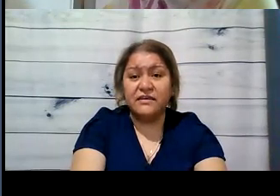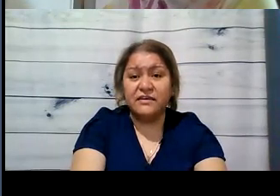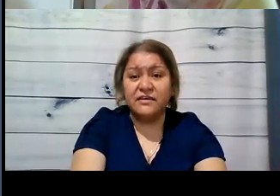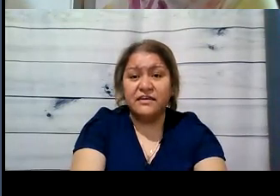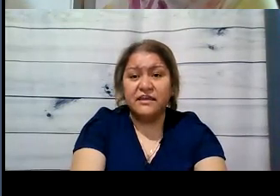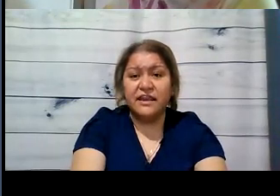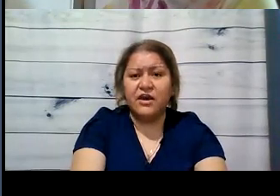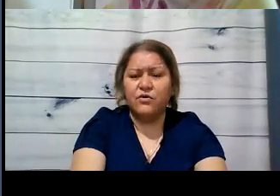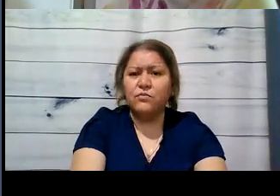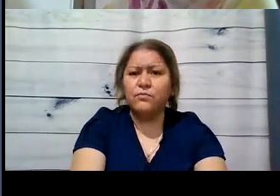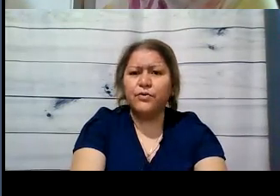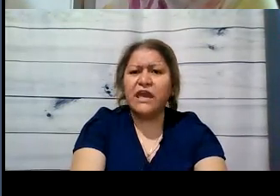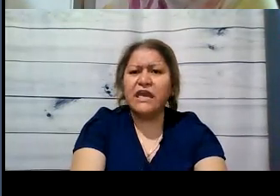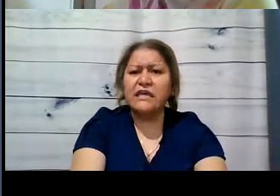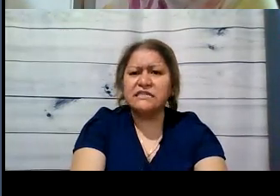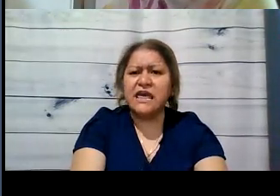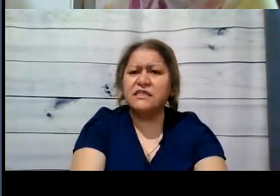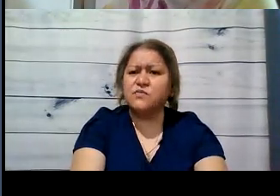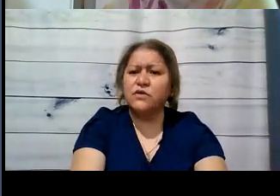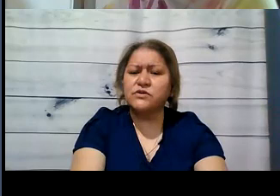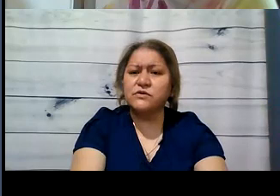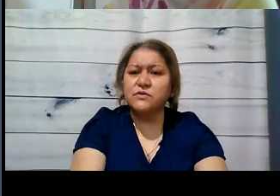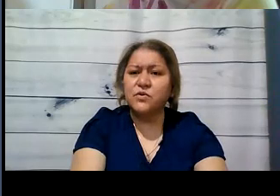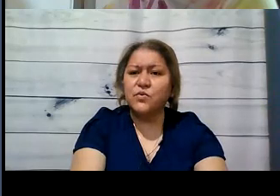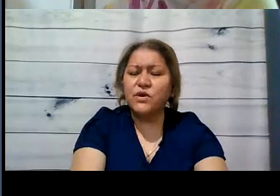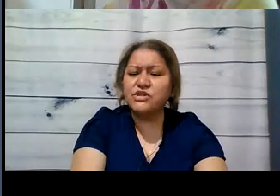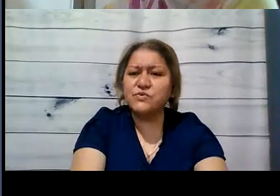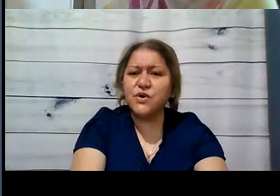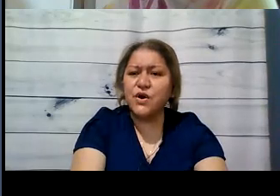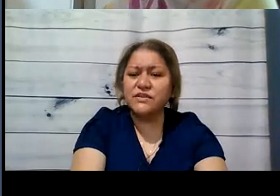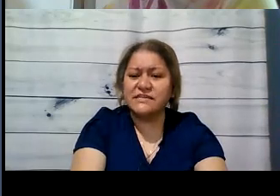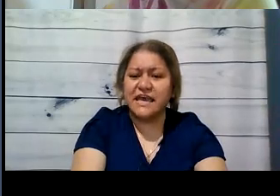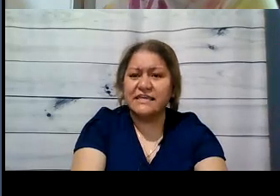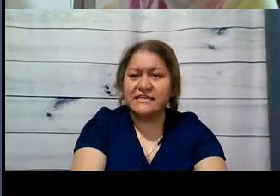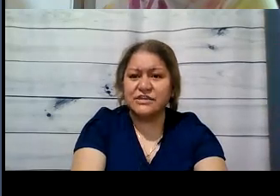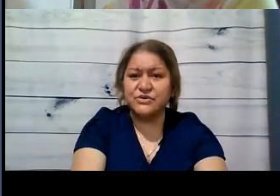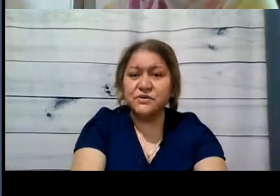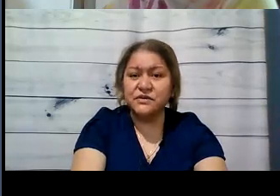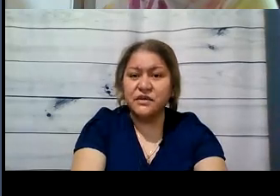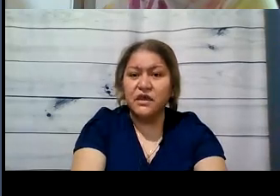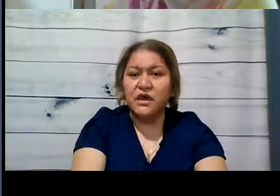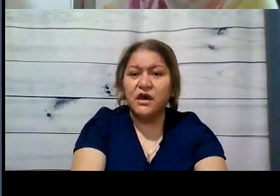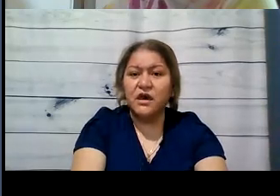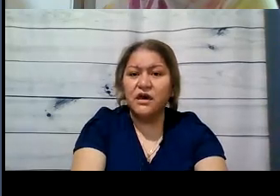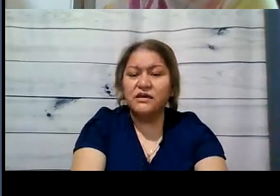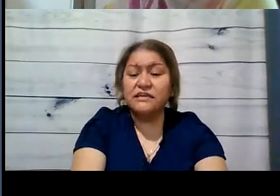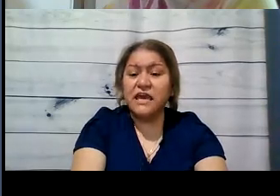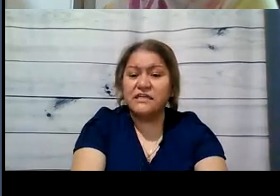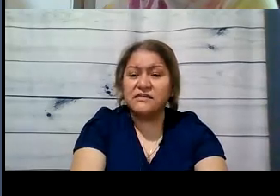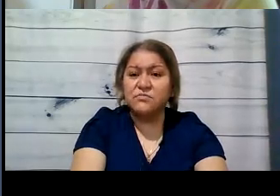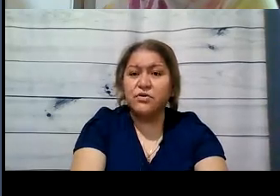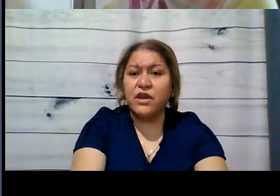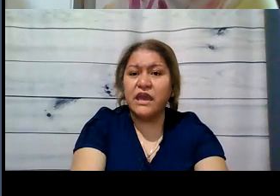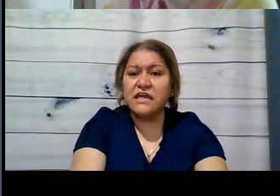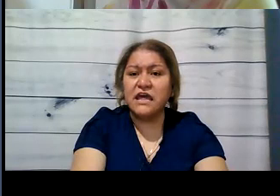stay. "Now, pray tell us, Walter, what do you call this?" asked the Duke.